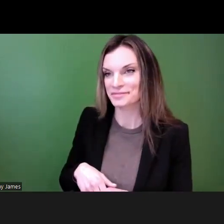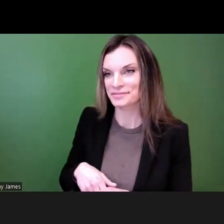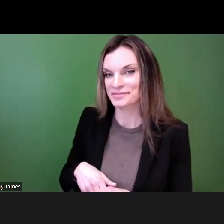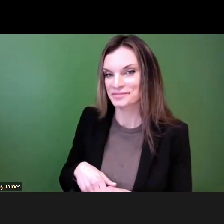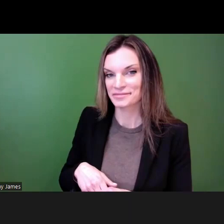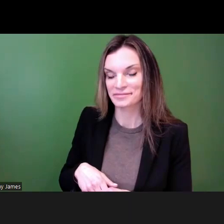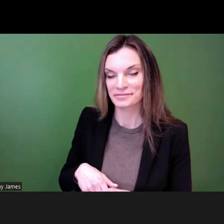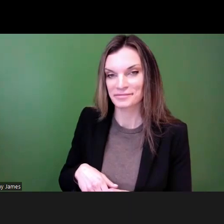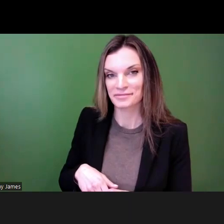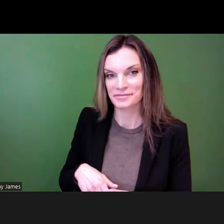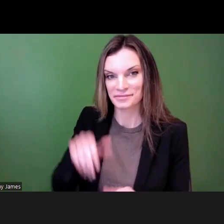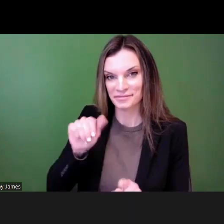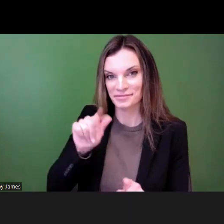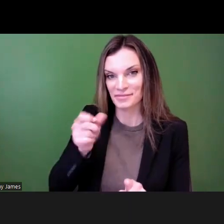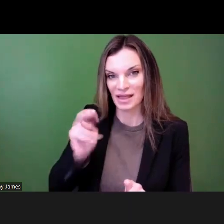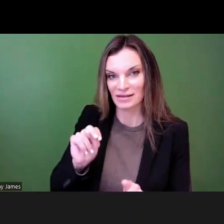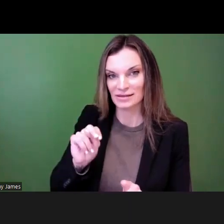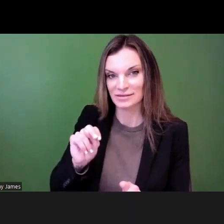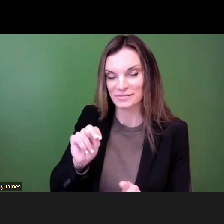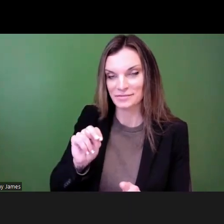I guess, Allison, I'll go ahead and give